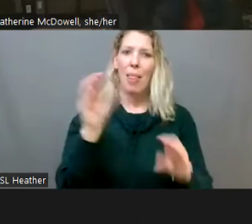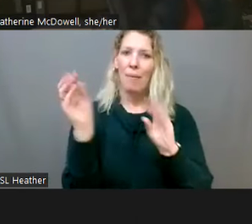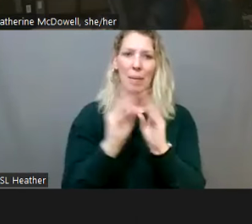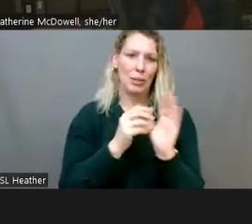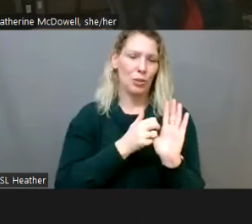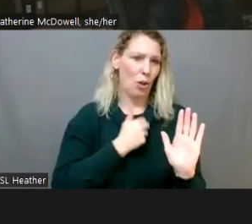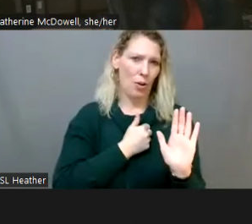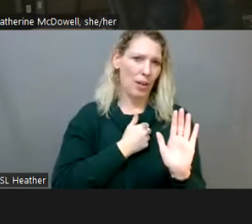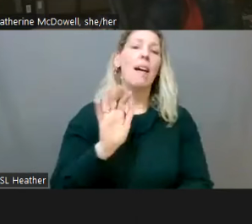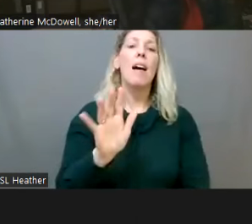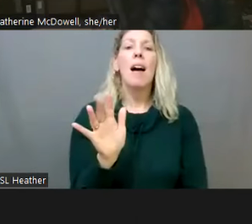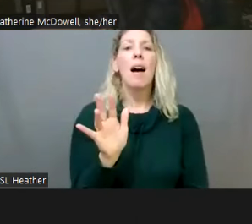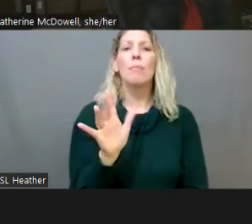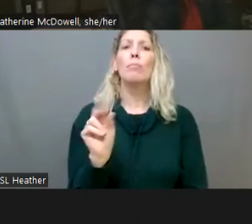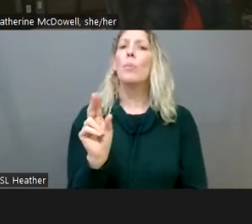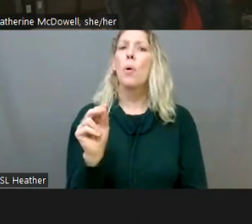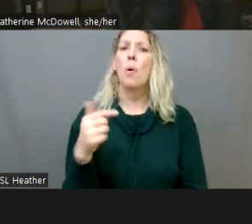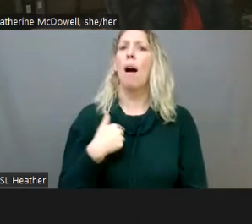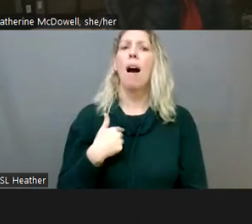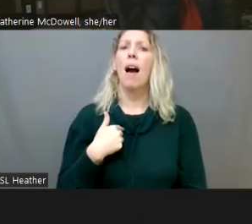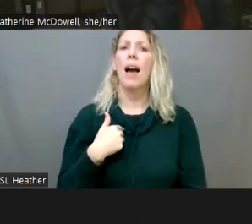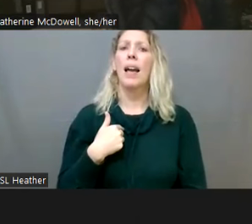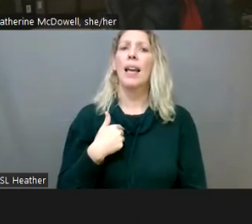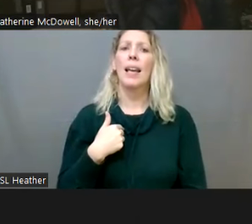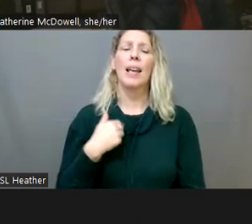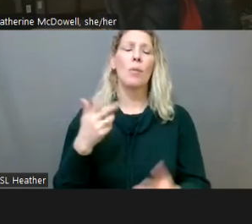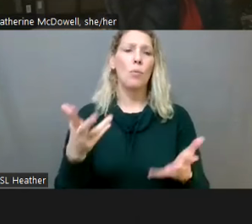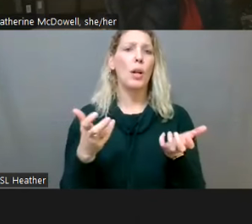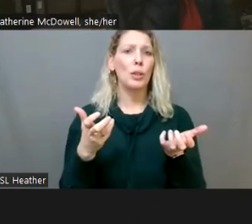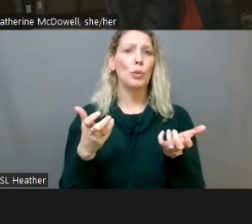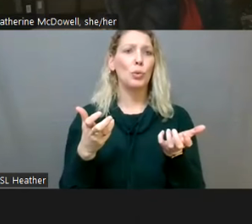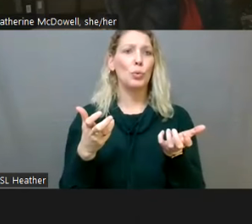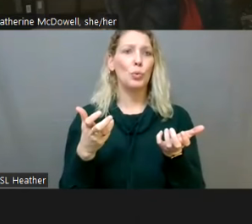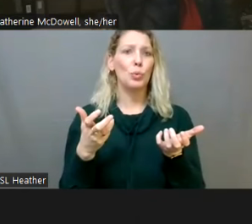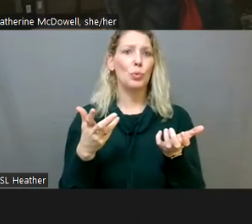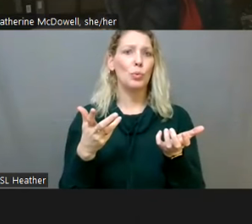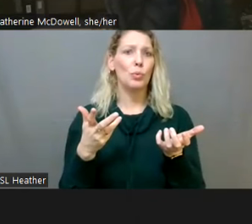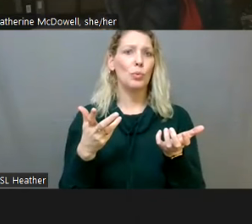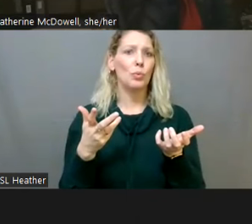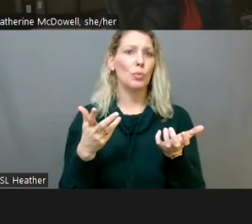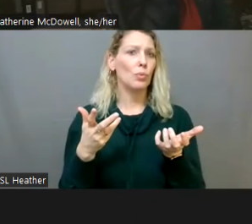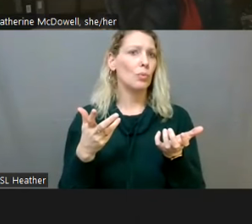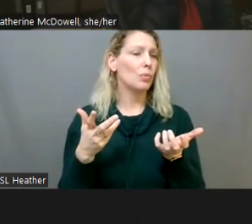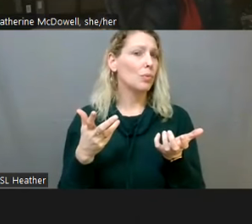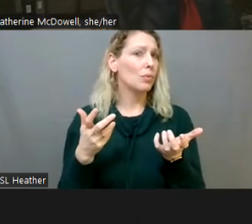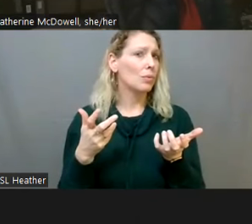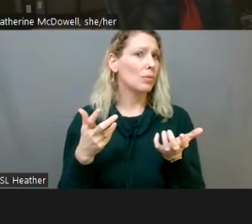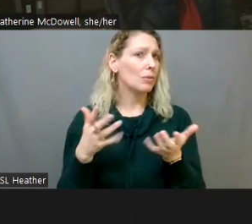that. No, I just wanted to put me